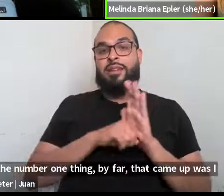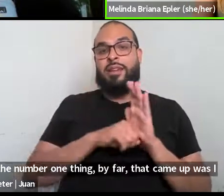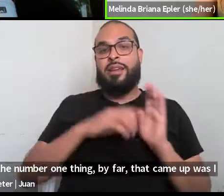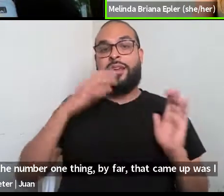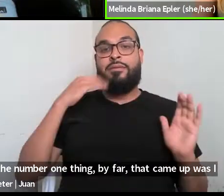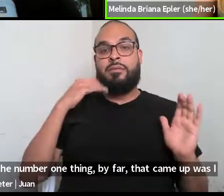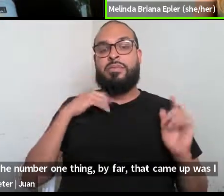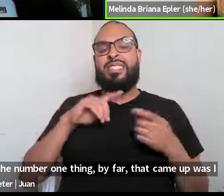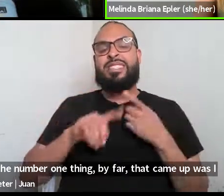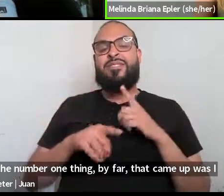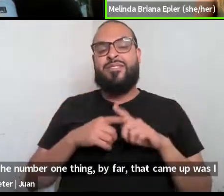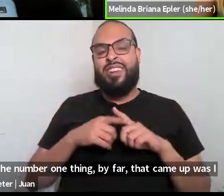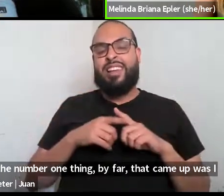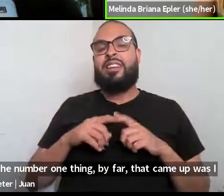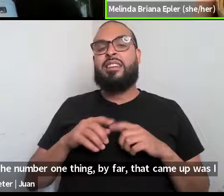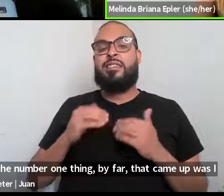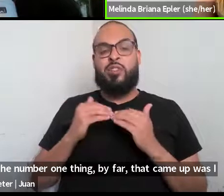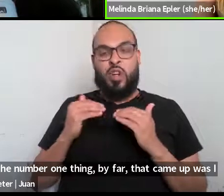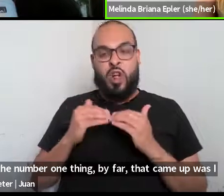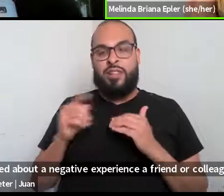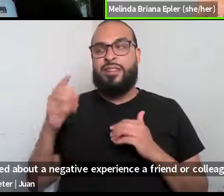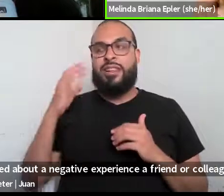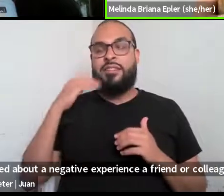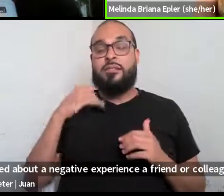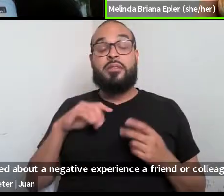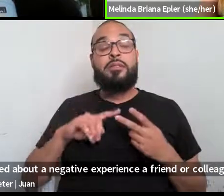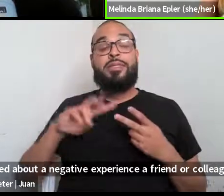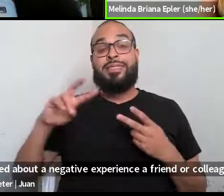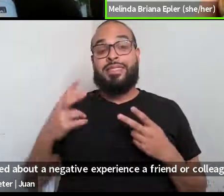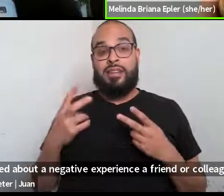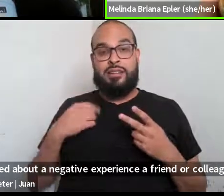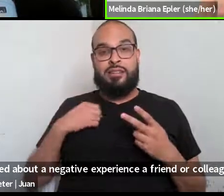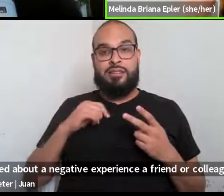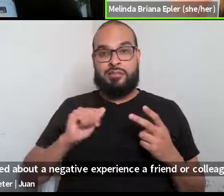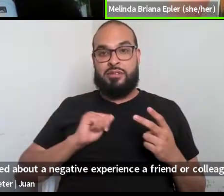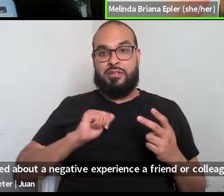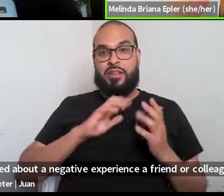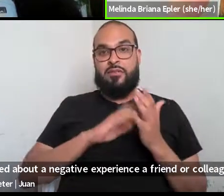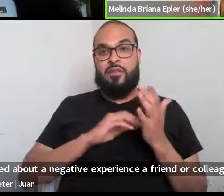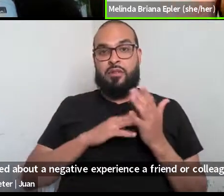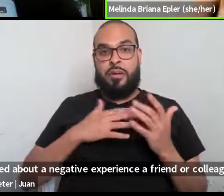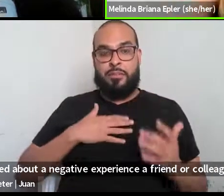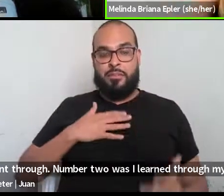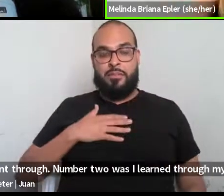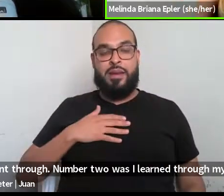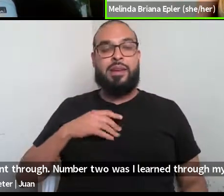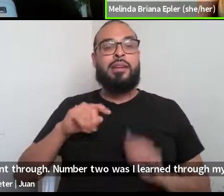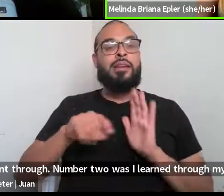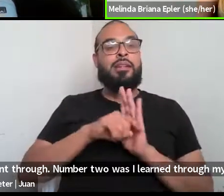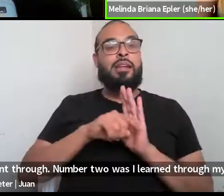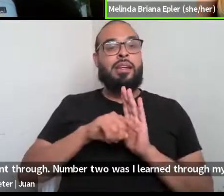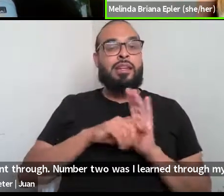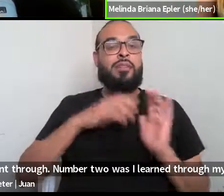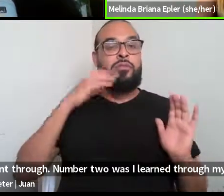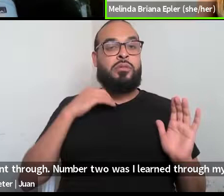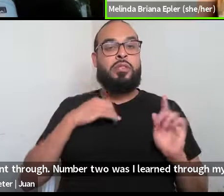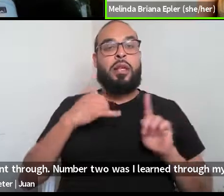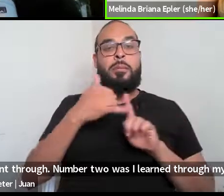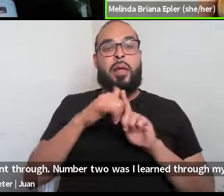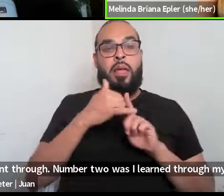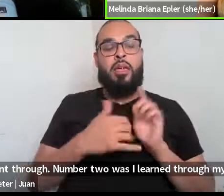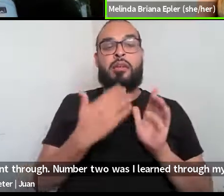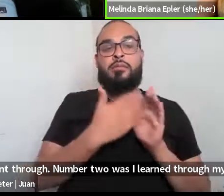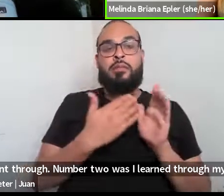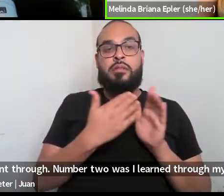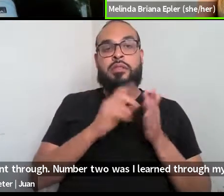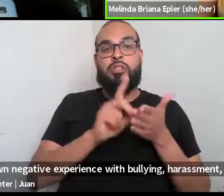went through. Number two was, I learned through my own negative experience with bullying, with harassment, with discrimination. Number three, I